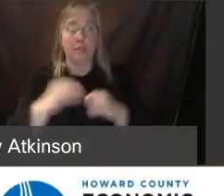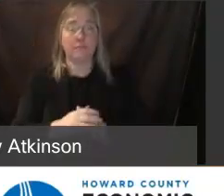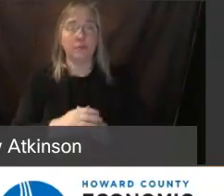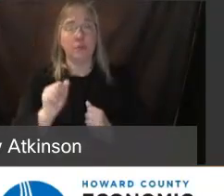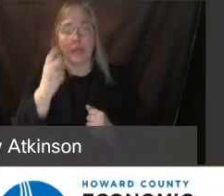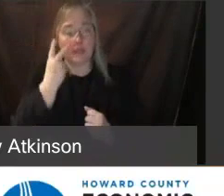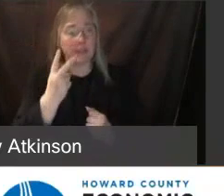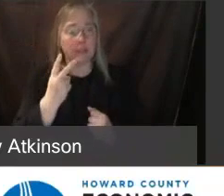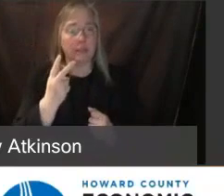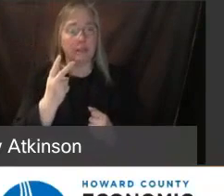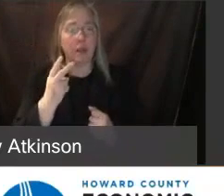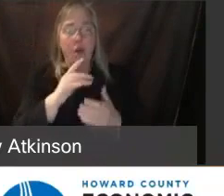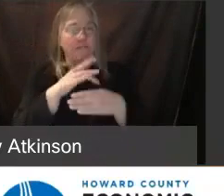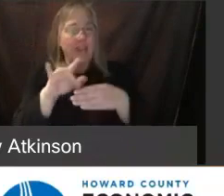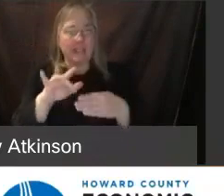vacancy rate, and